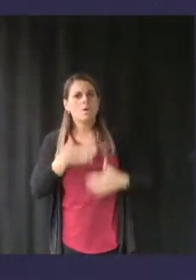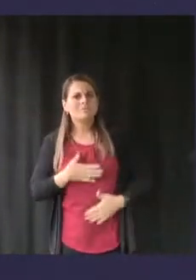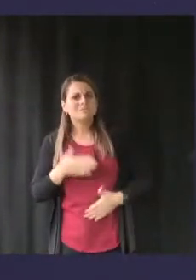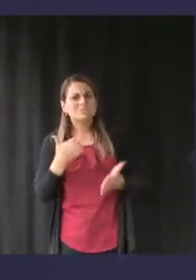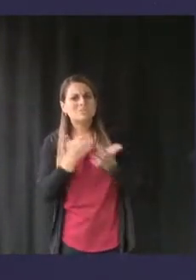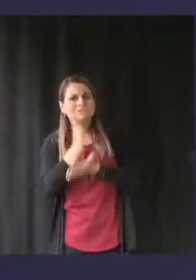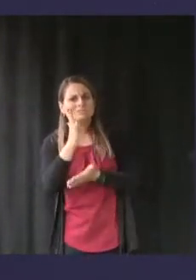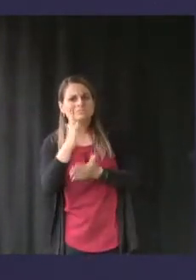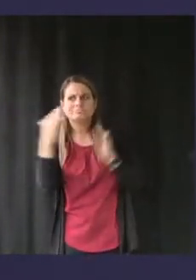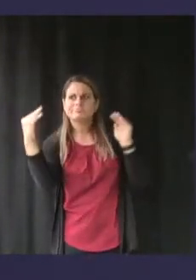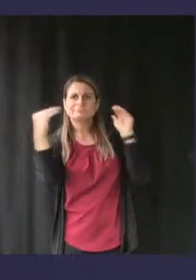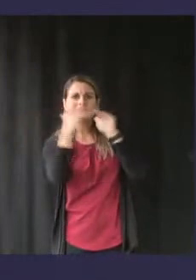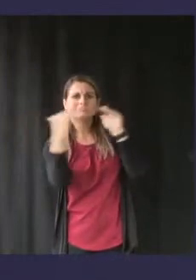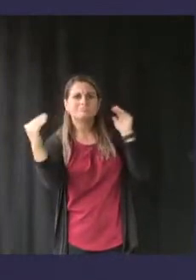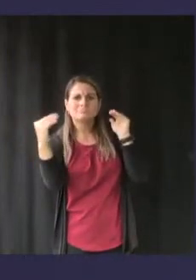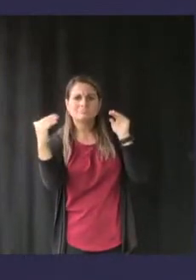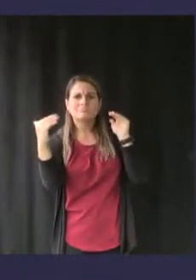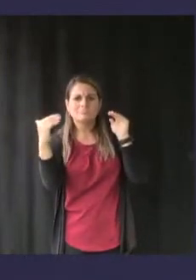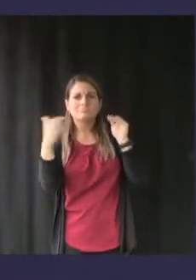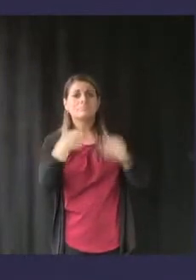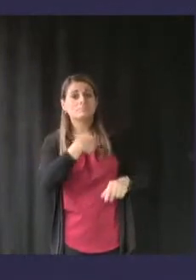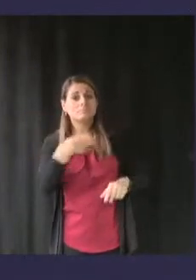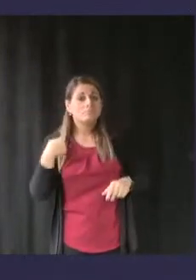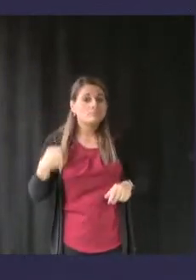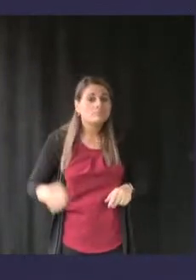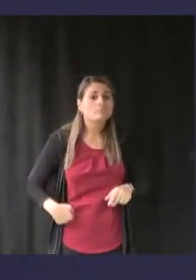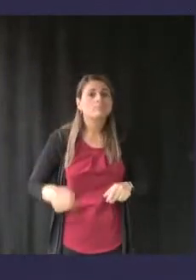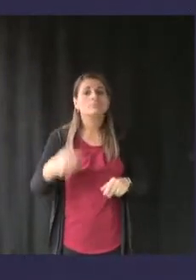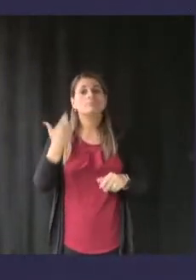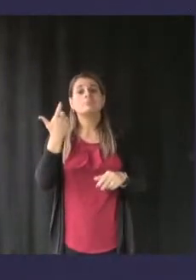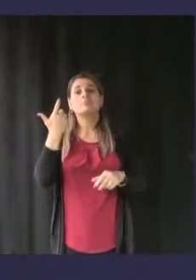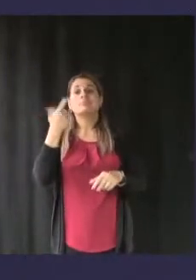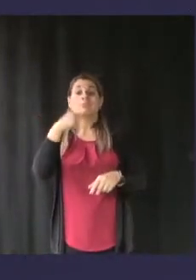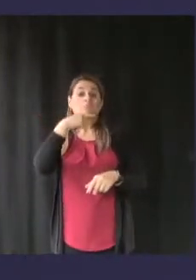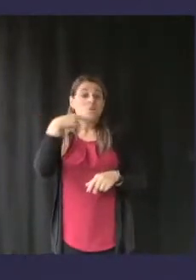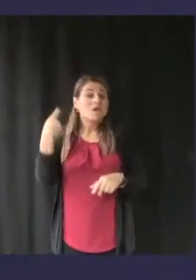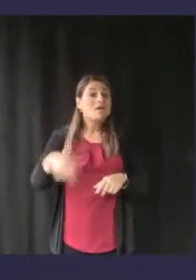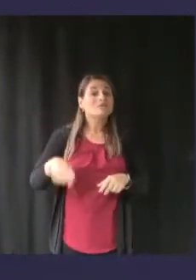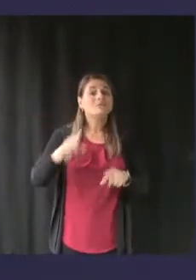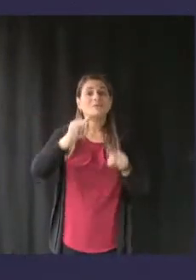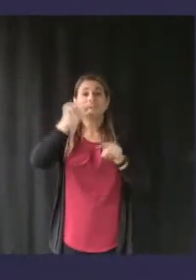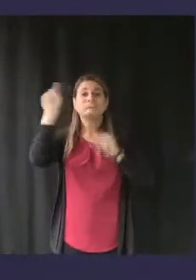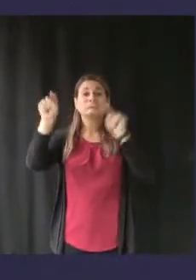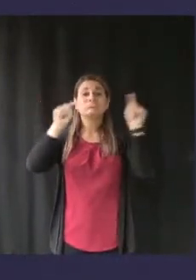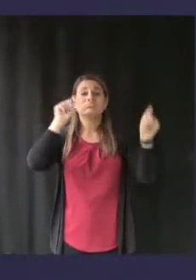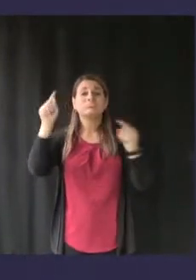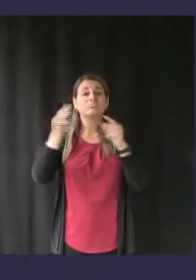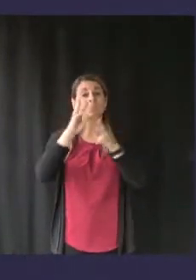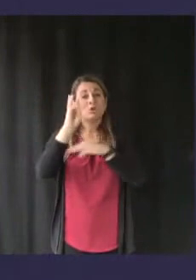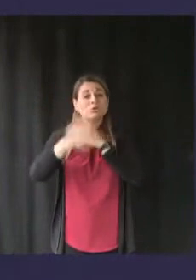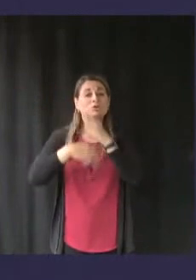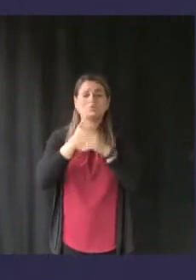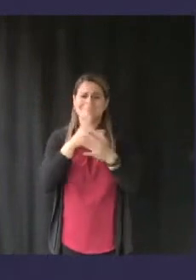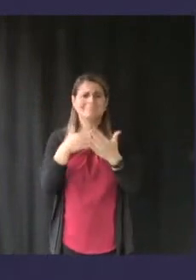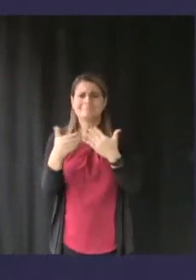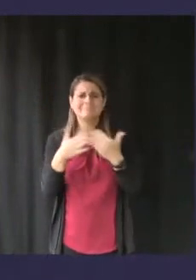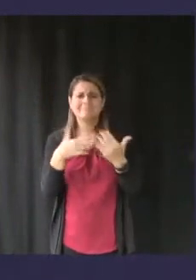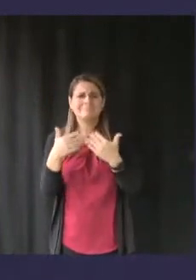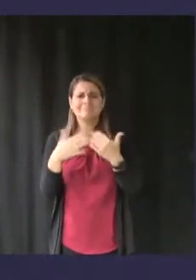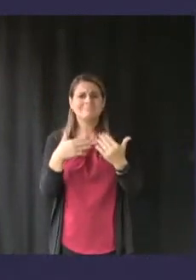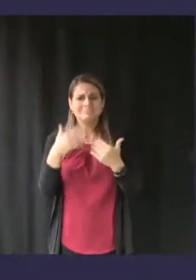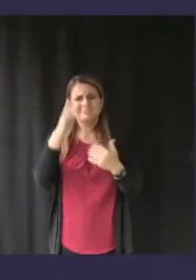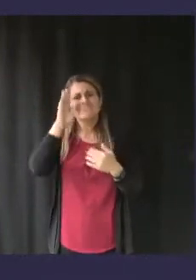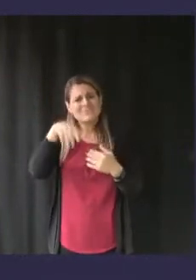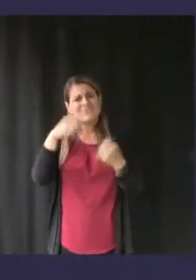Xinjiang province or whether it's in a Moscow jail where Viktor Navalny is being held as a political prisoner. The students who pass through